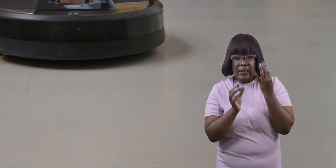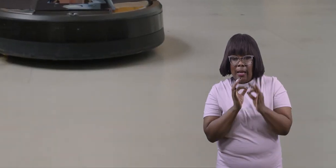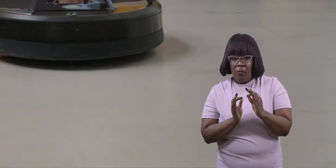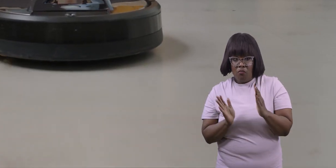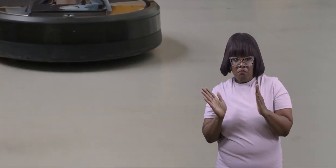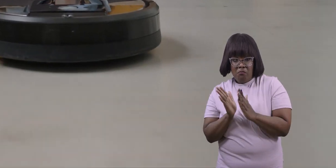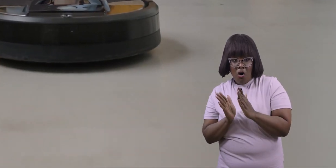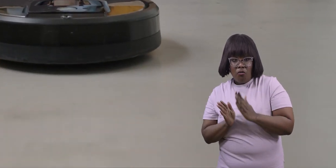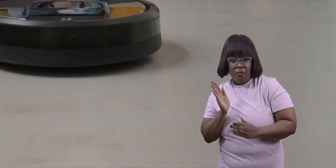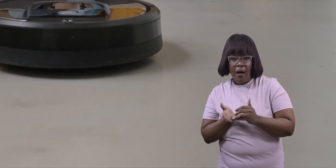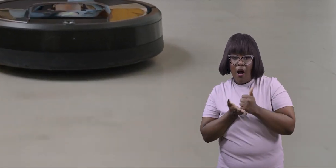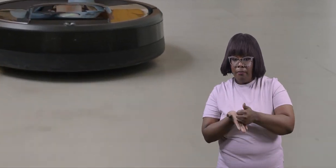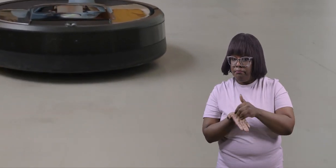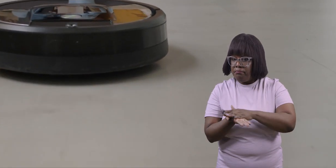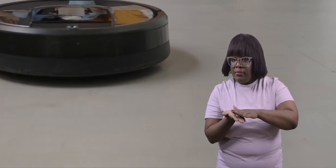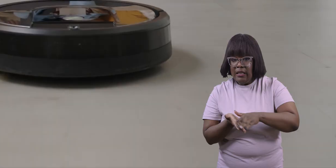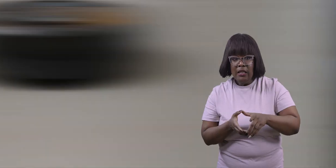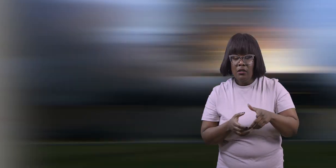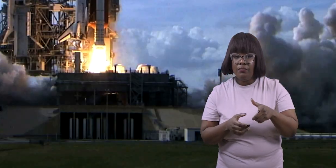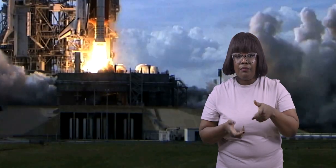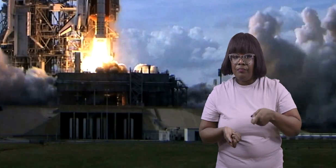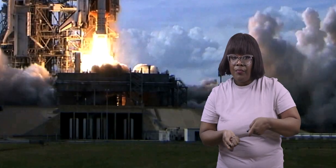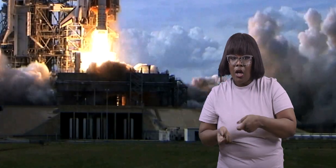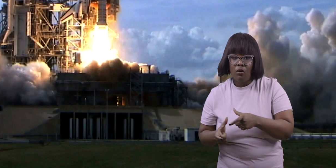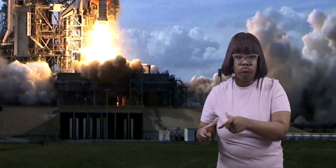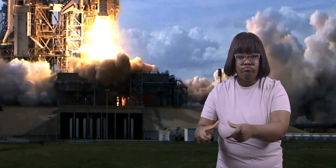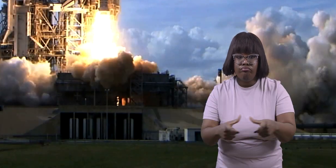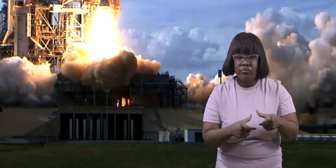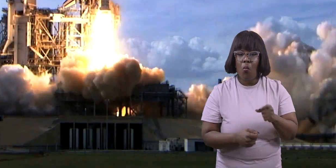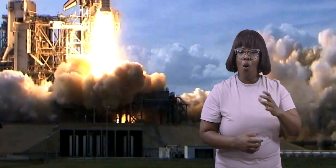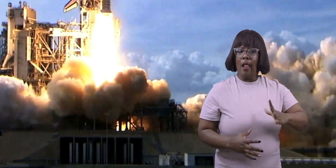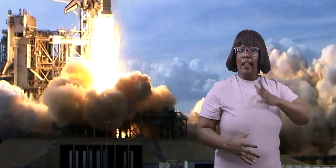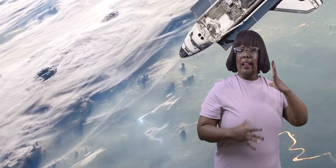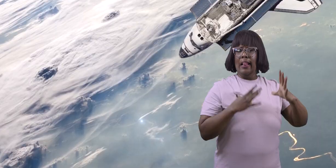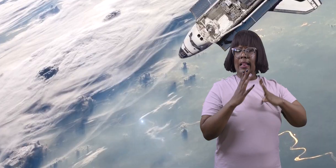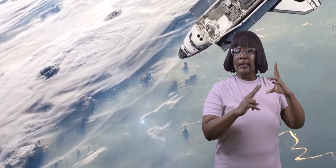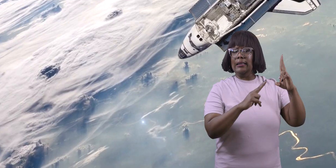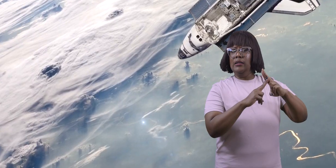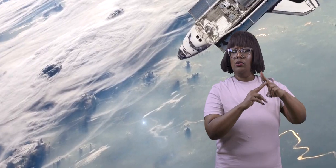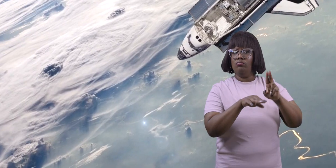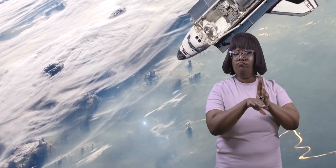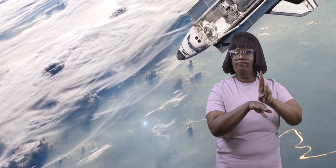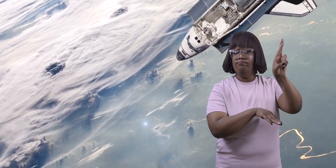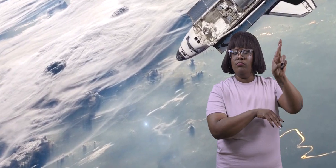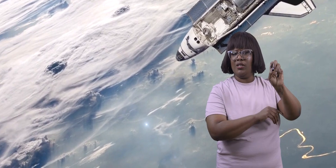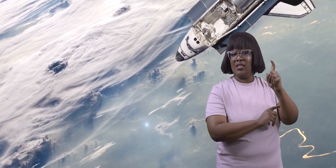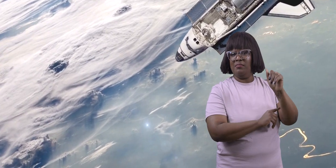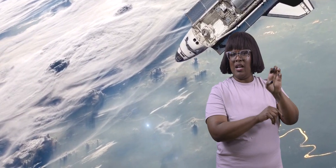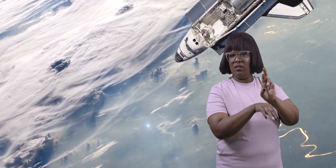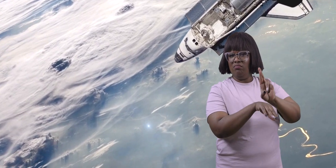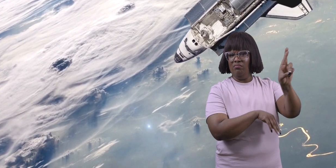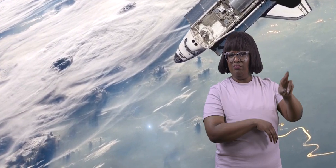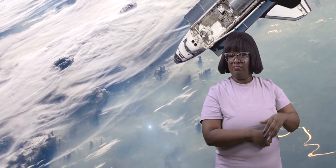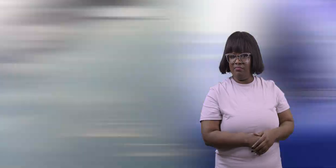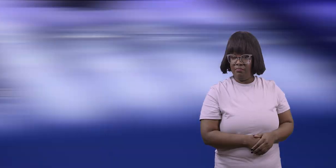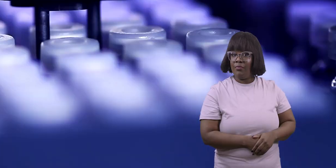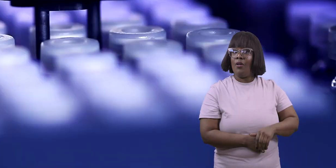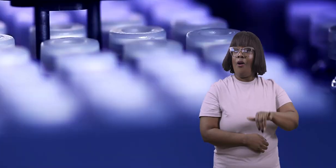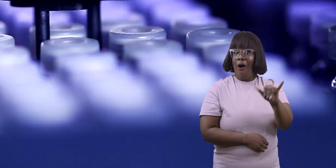simple robots that help vacuum your house to more sophisticated robots that pilot aircraft in space.